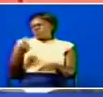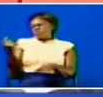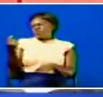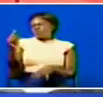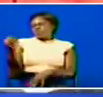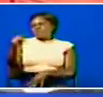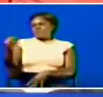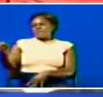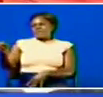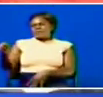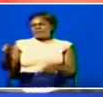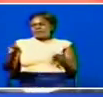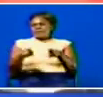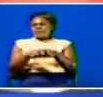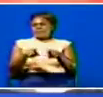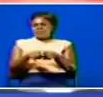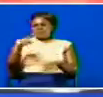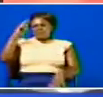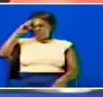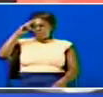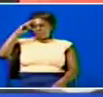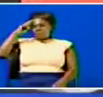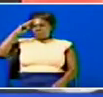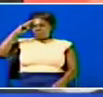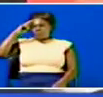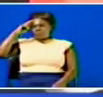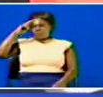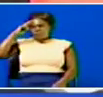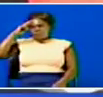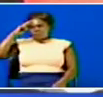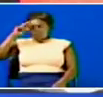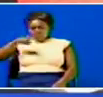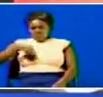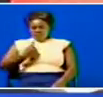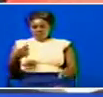But also for the reasons that we